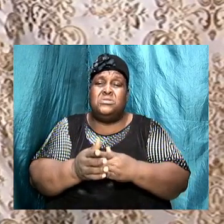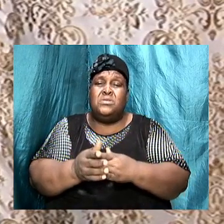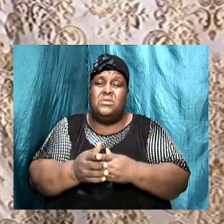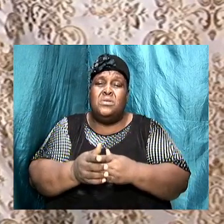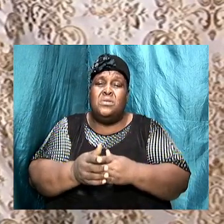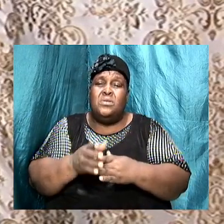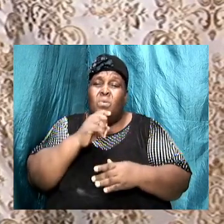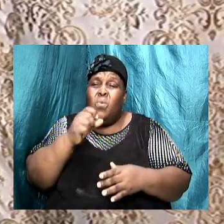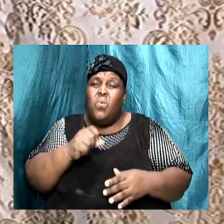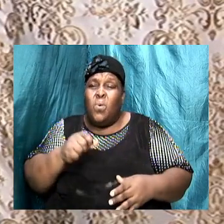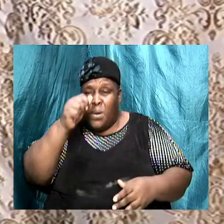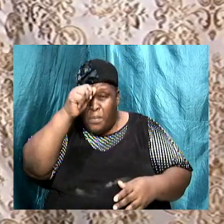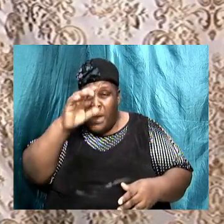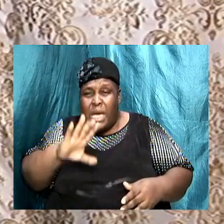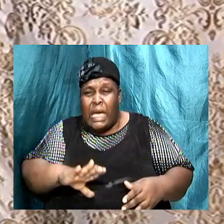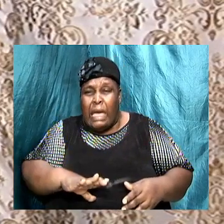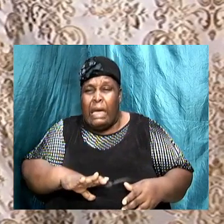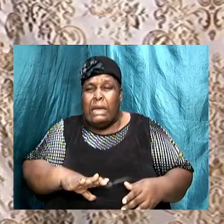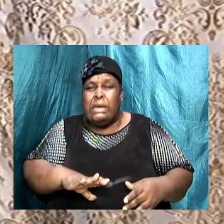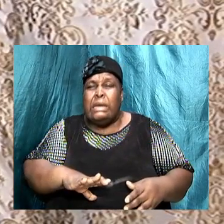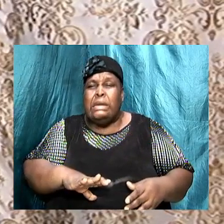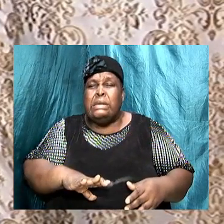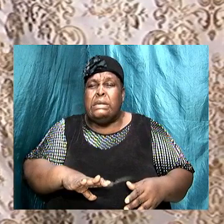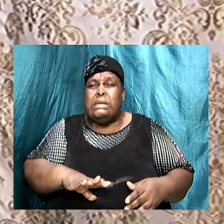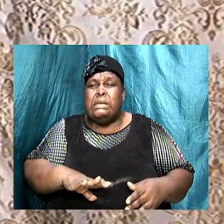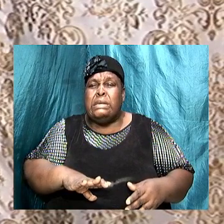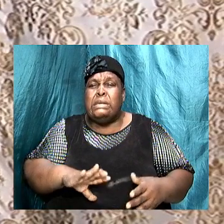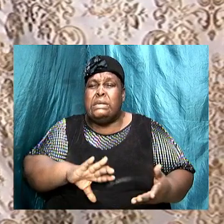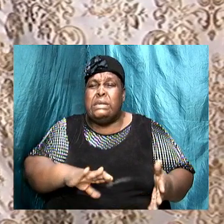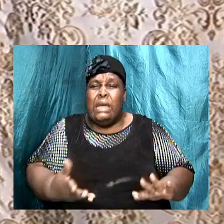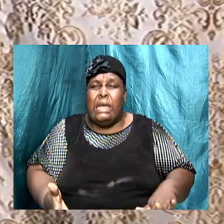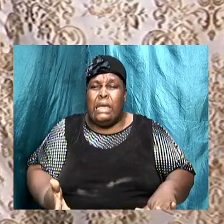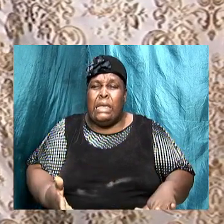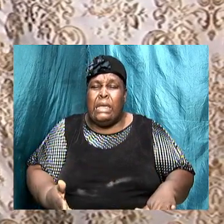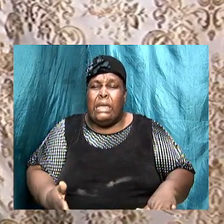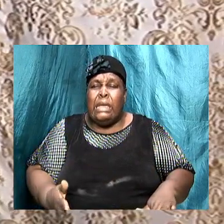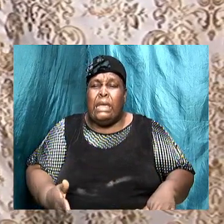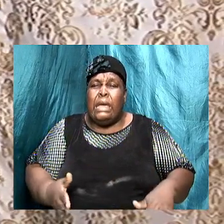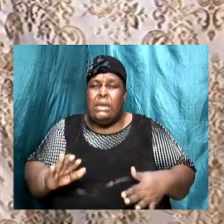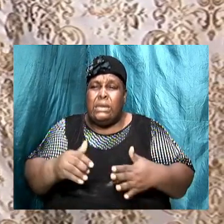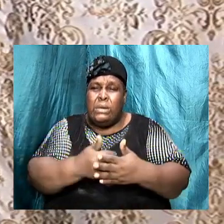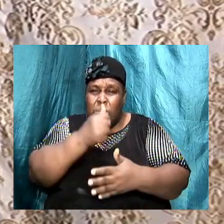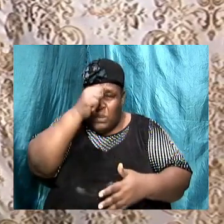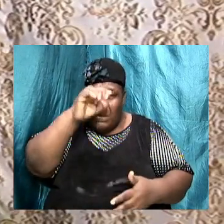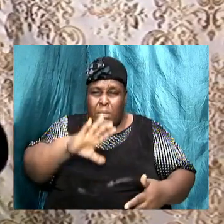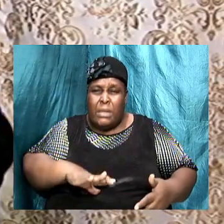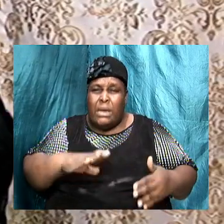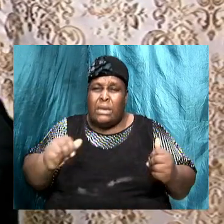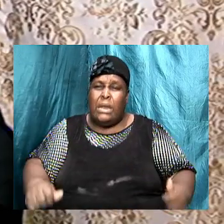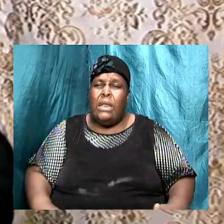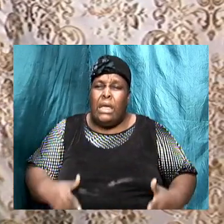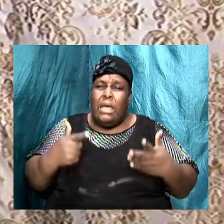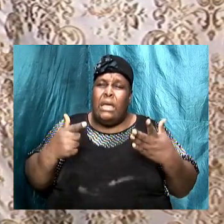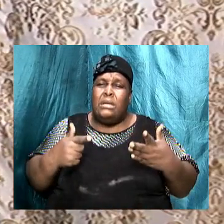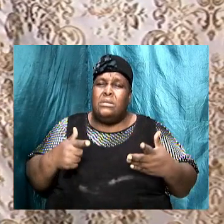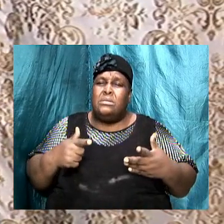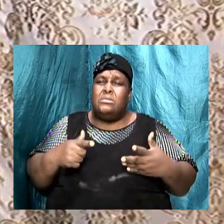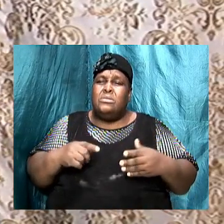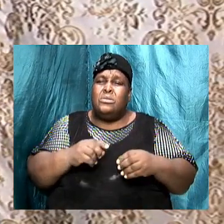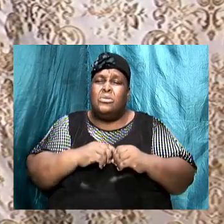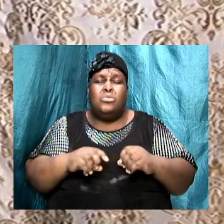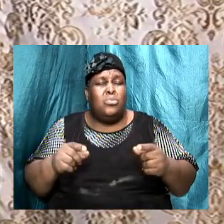do, the things that we used to dabble in, we're not doing them anymore. Because now we have learned